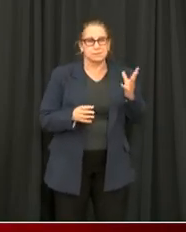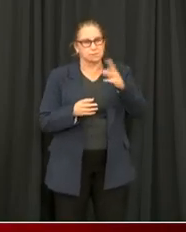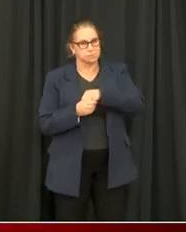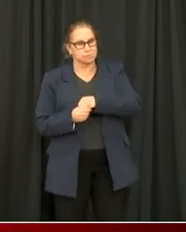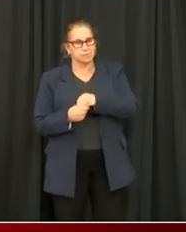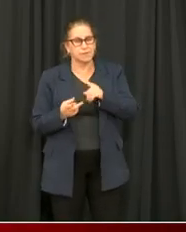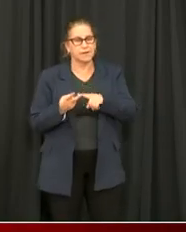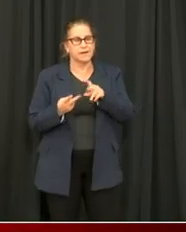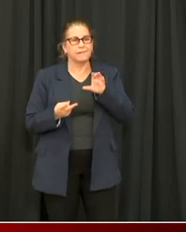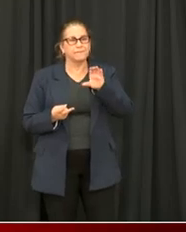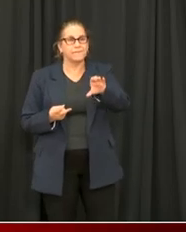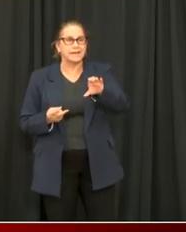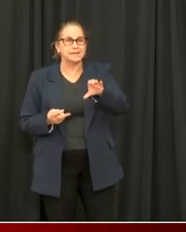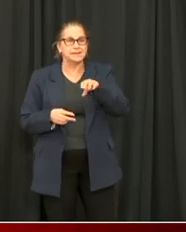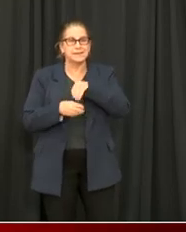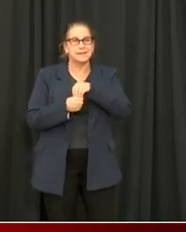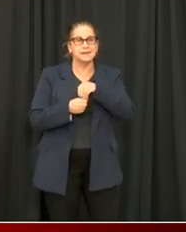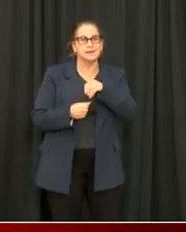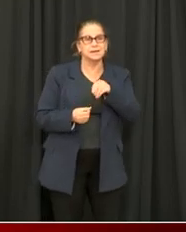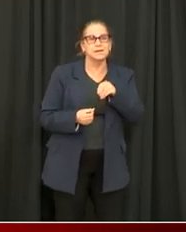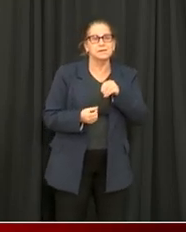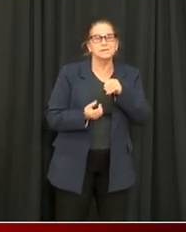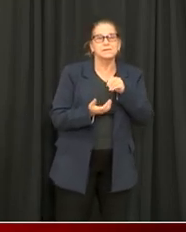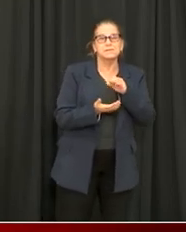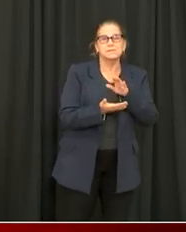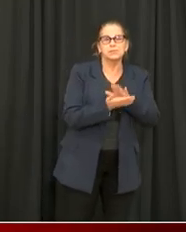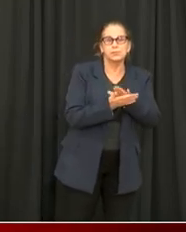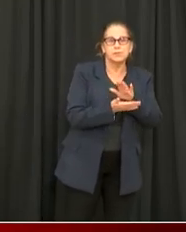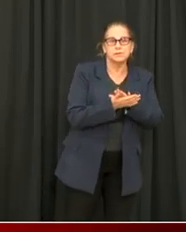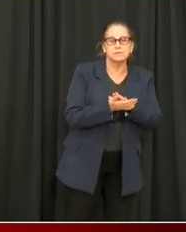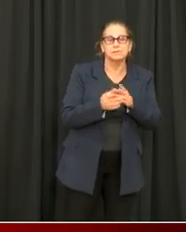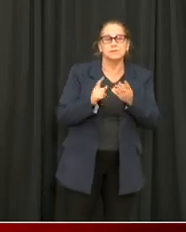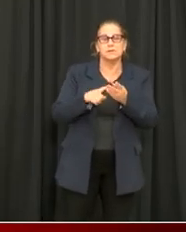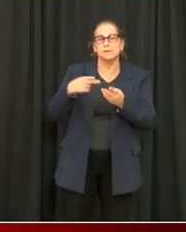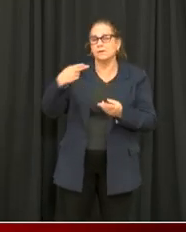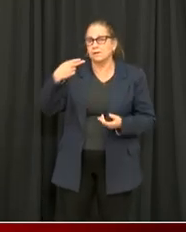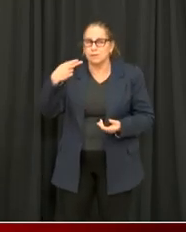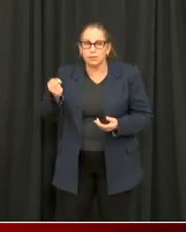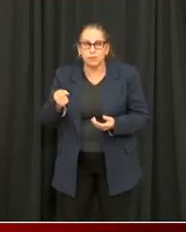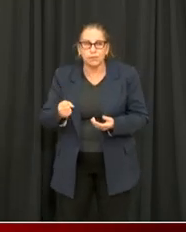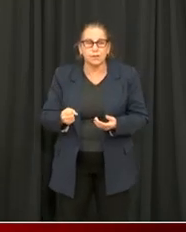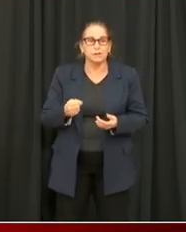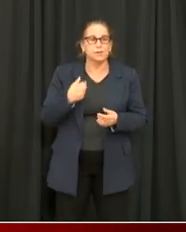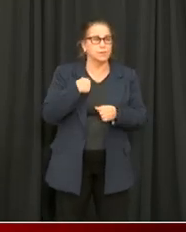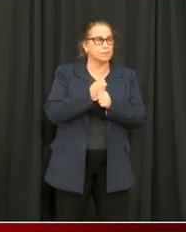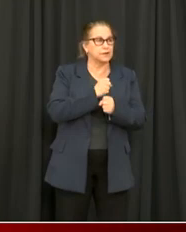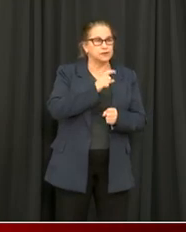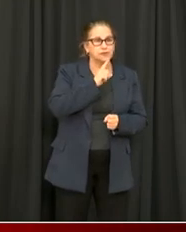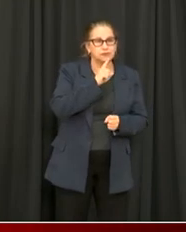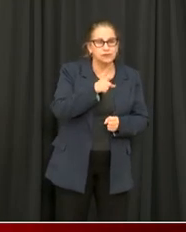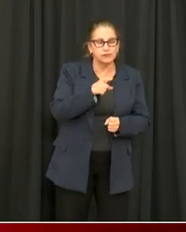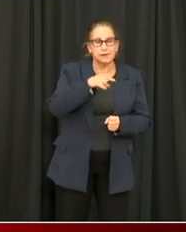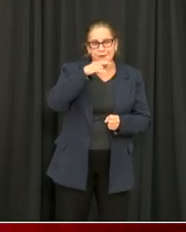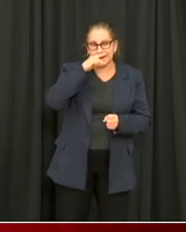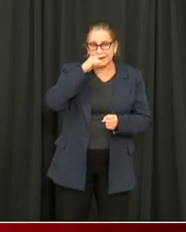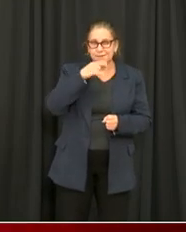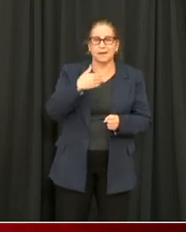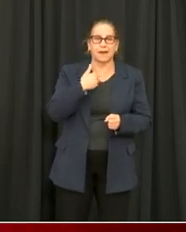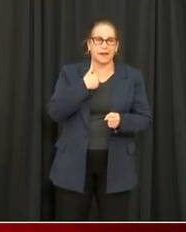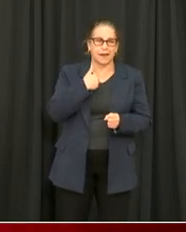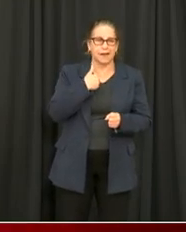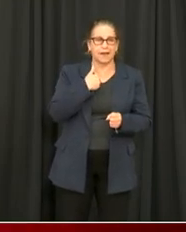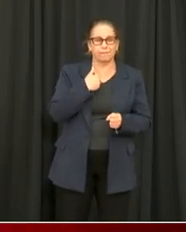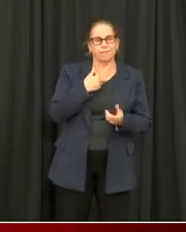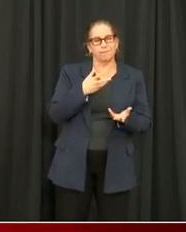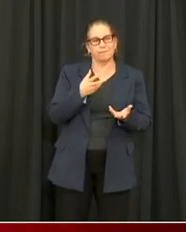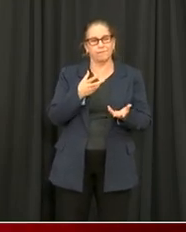in academies at our high schools that put credible messengers to ensure that our kids have a safe passage to